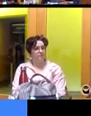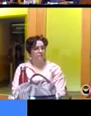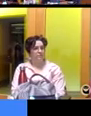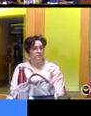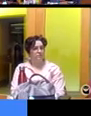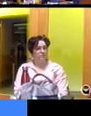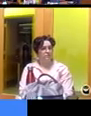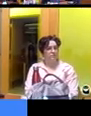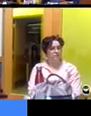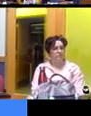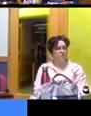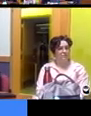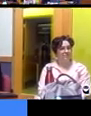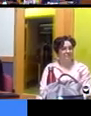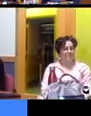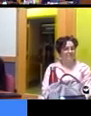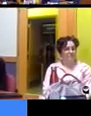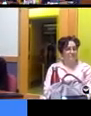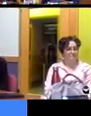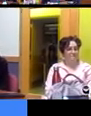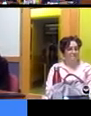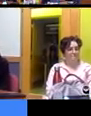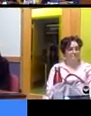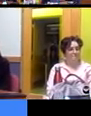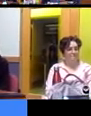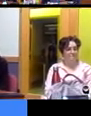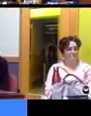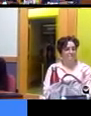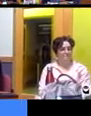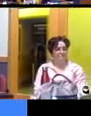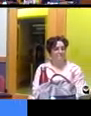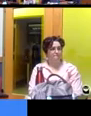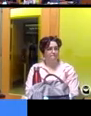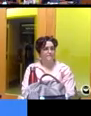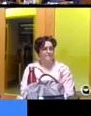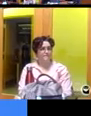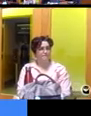That's kind of the main gig here, what we're gonna talk about for the rest of this.